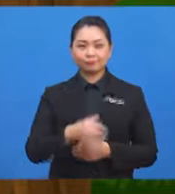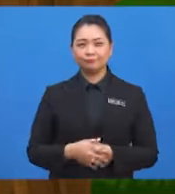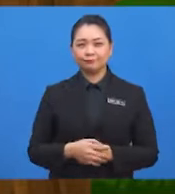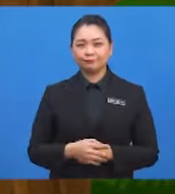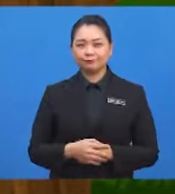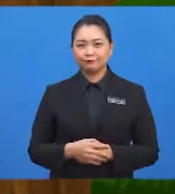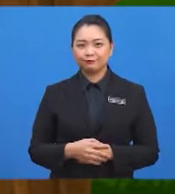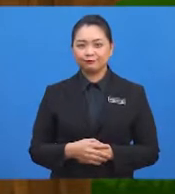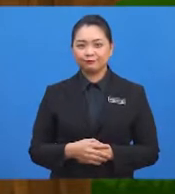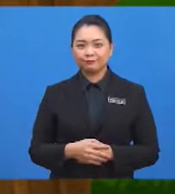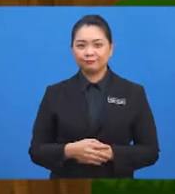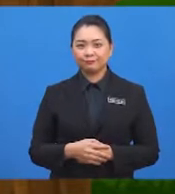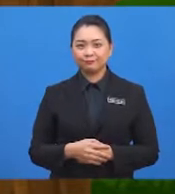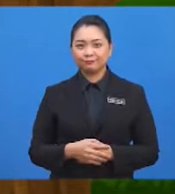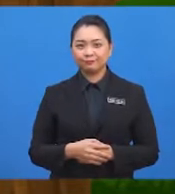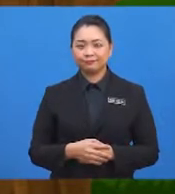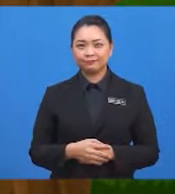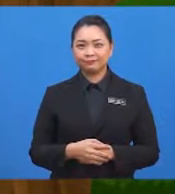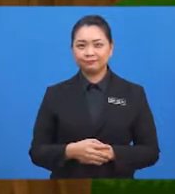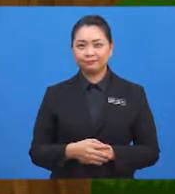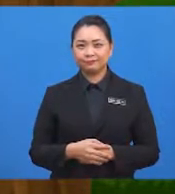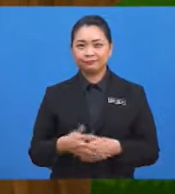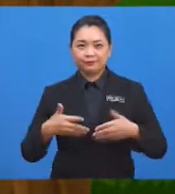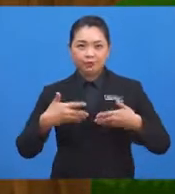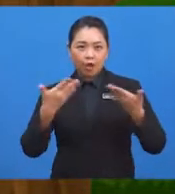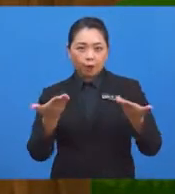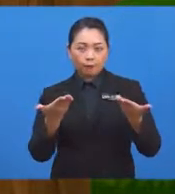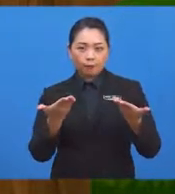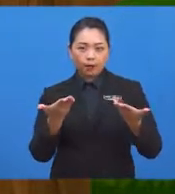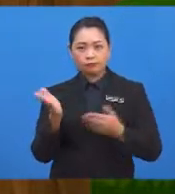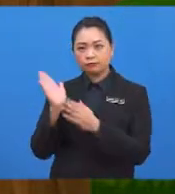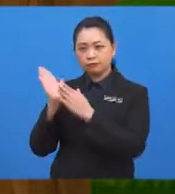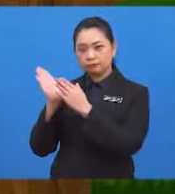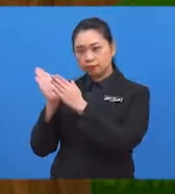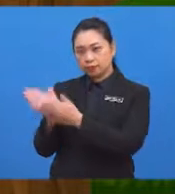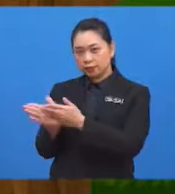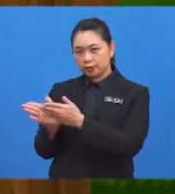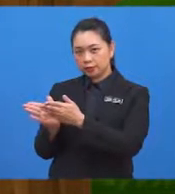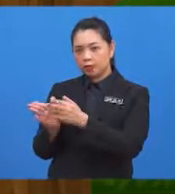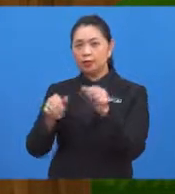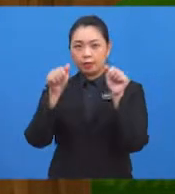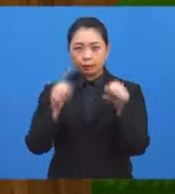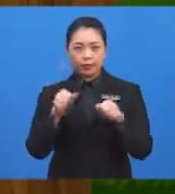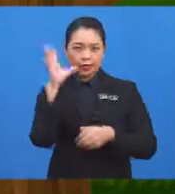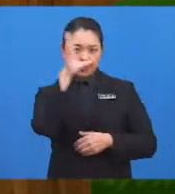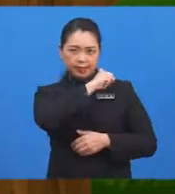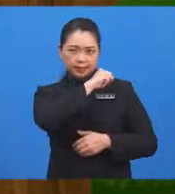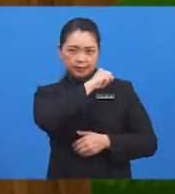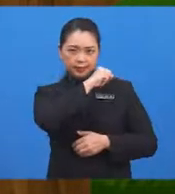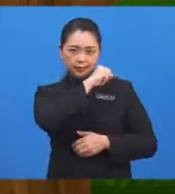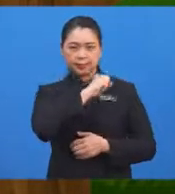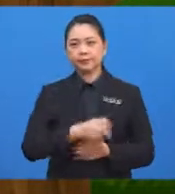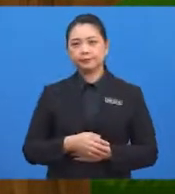Now, it's time for round 2. Now, how about this one? Can you guess what Yolo can do?